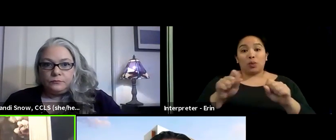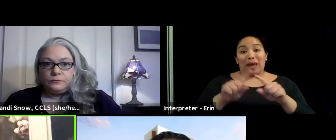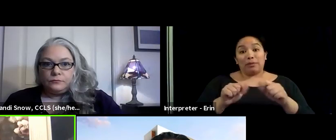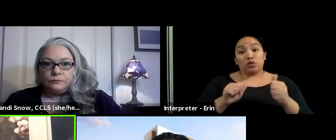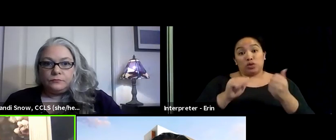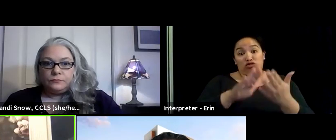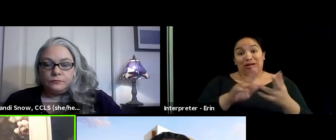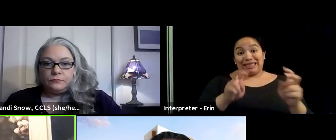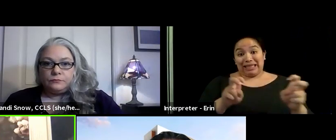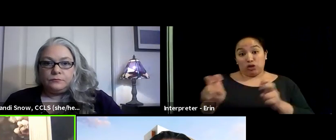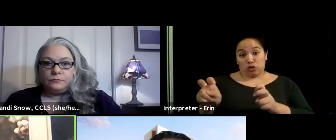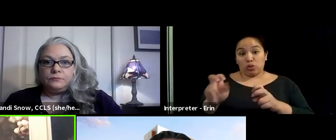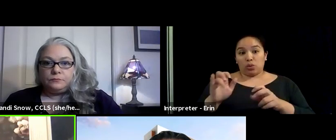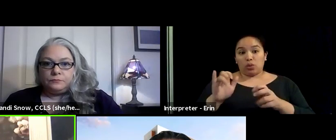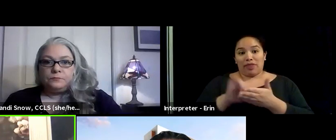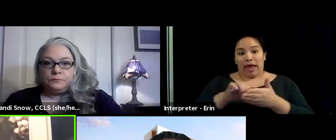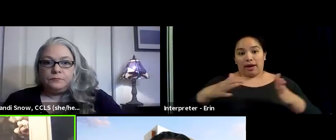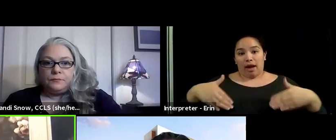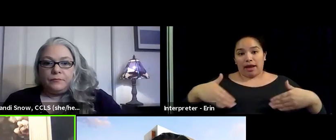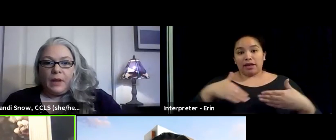that have not been addressed thus far.